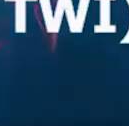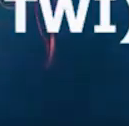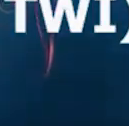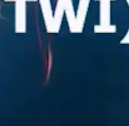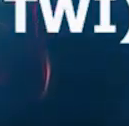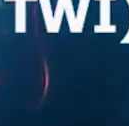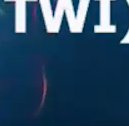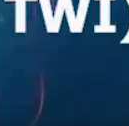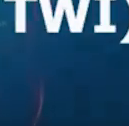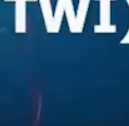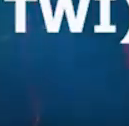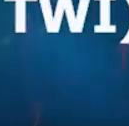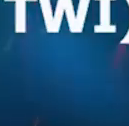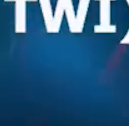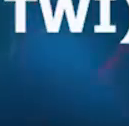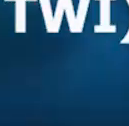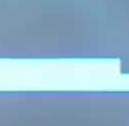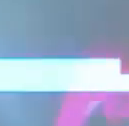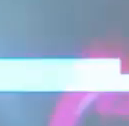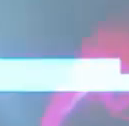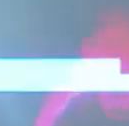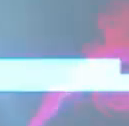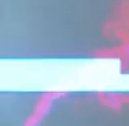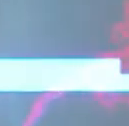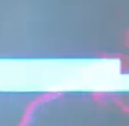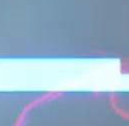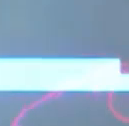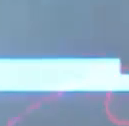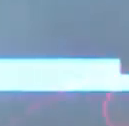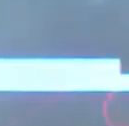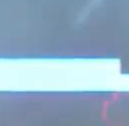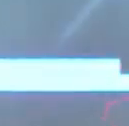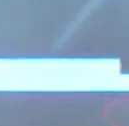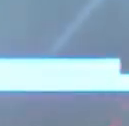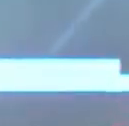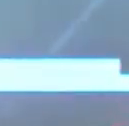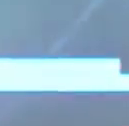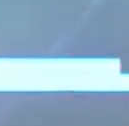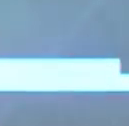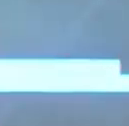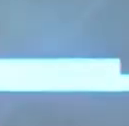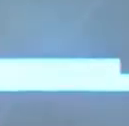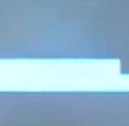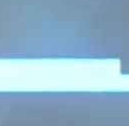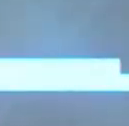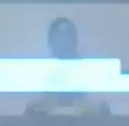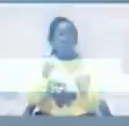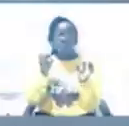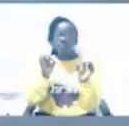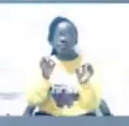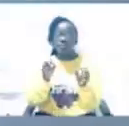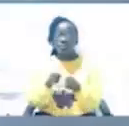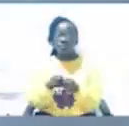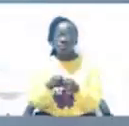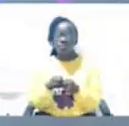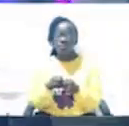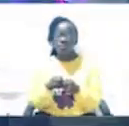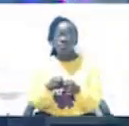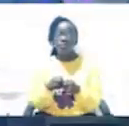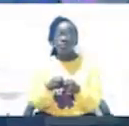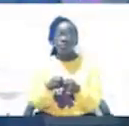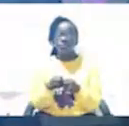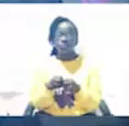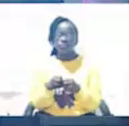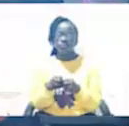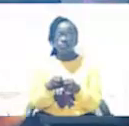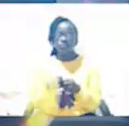Shout amen. Amen. Tonight I want to begin by paying homage to an ananum tonight. And me pesa